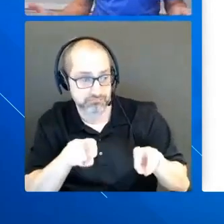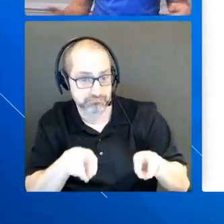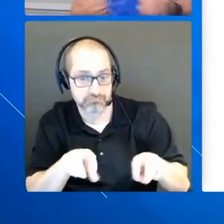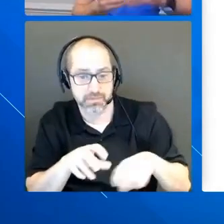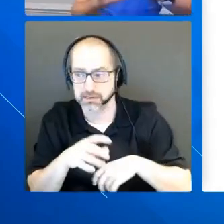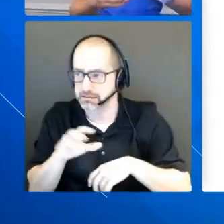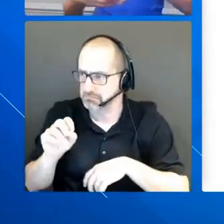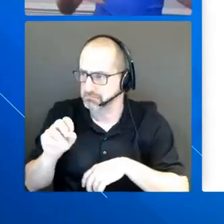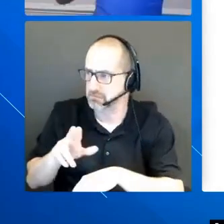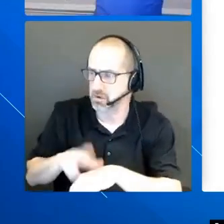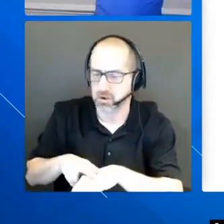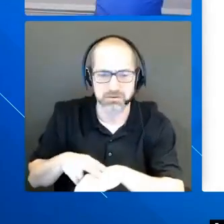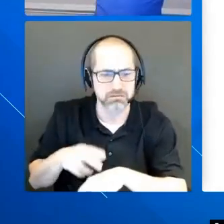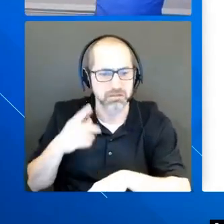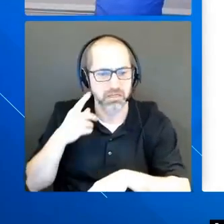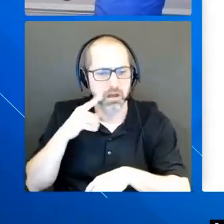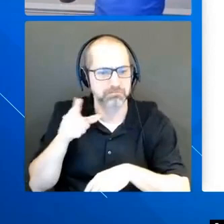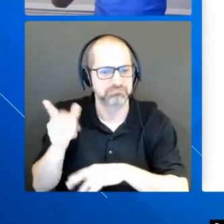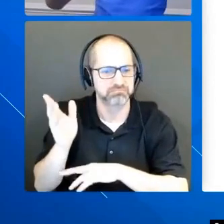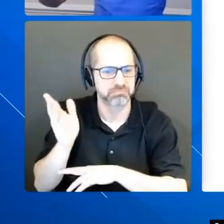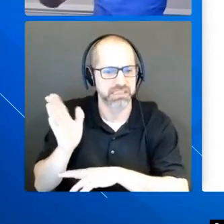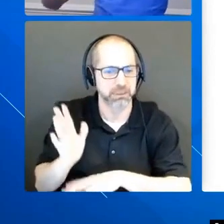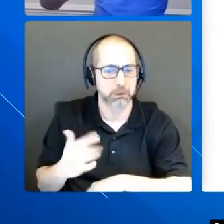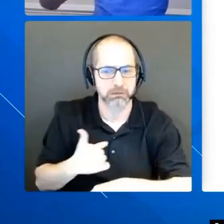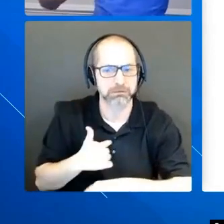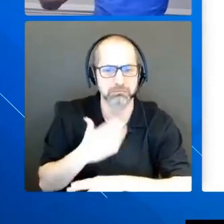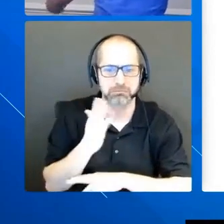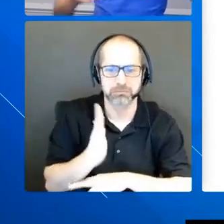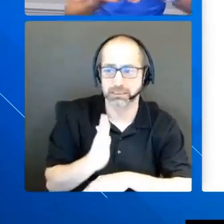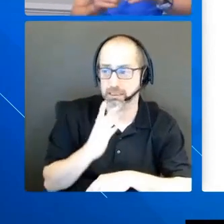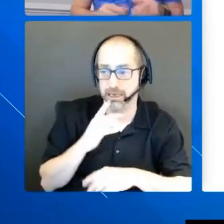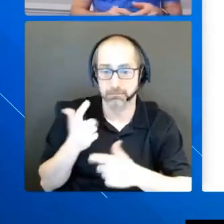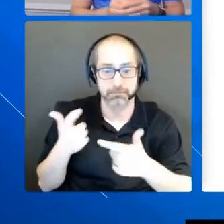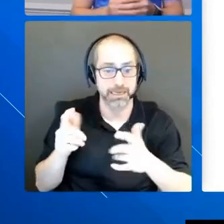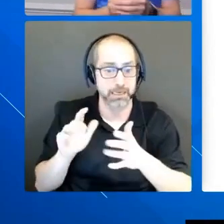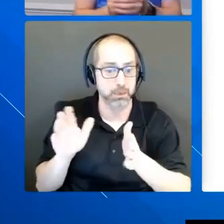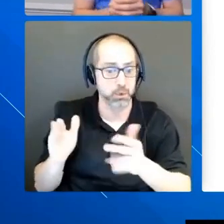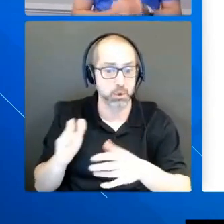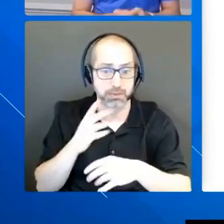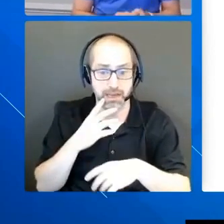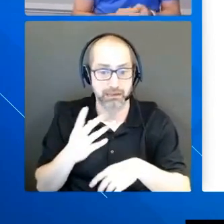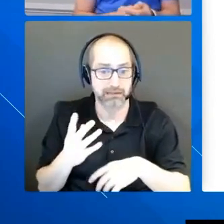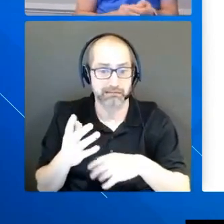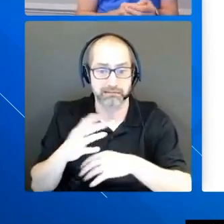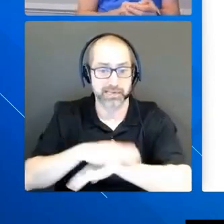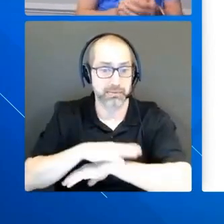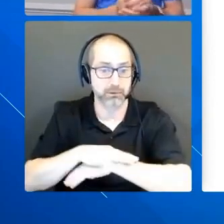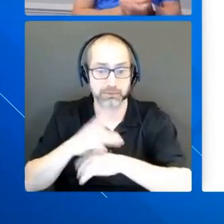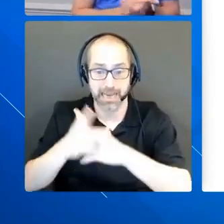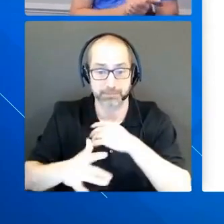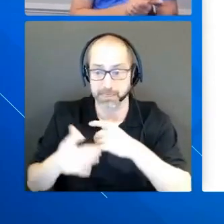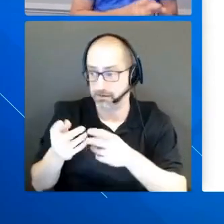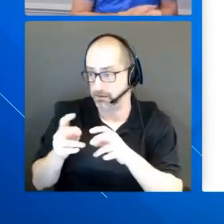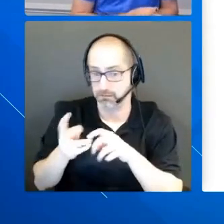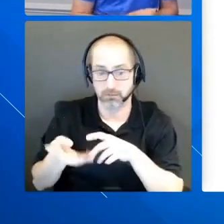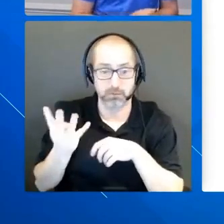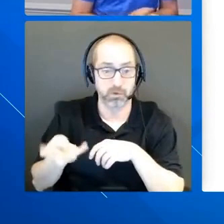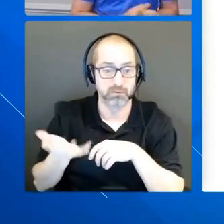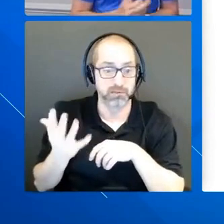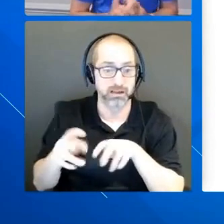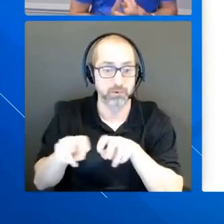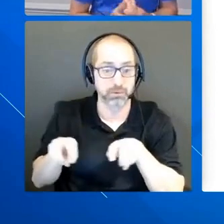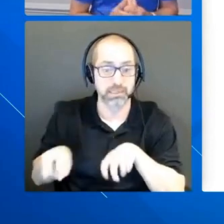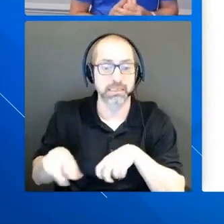I thought he was a speaker because it was a giant room and there were 4 or 5 rows of empty tables. Turns out he was an attendee. He was a former military,